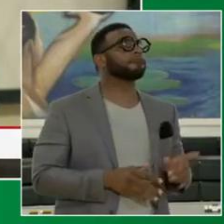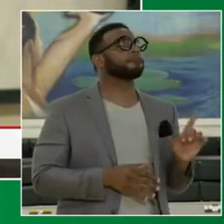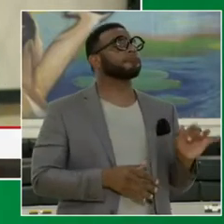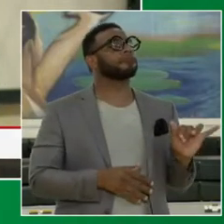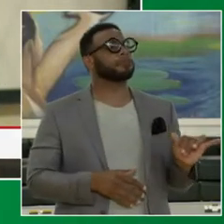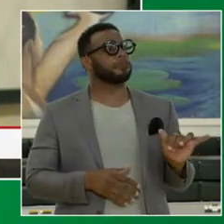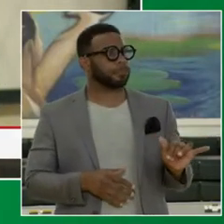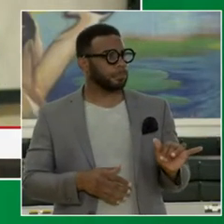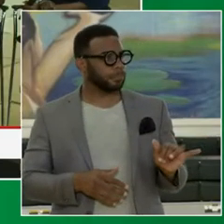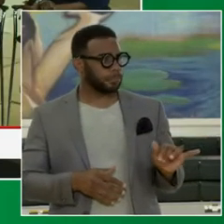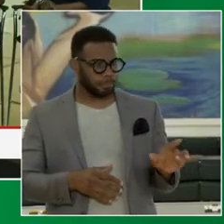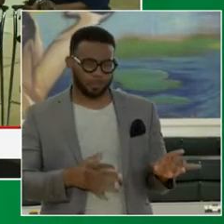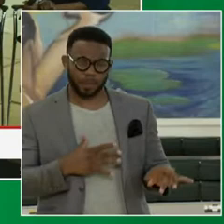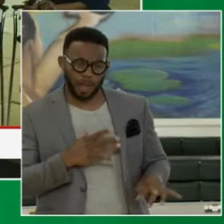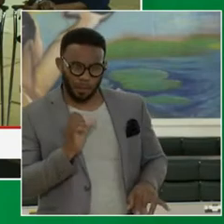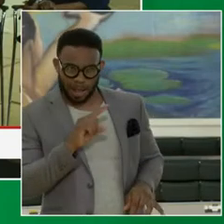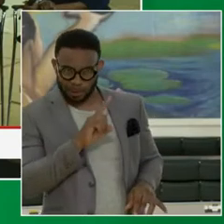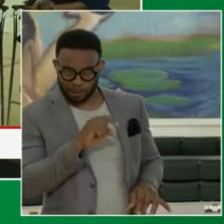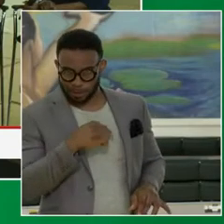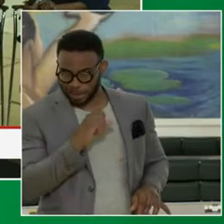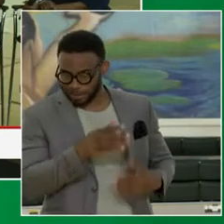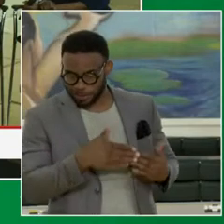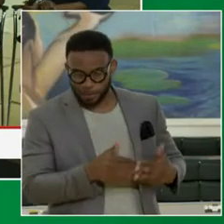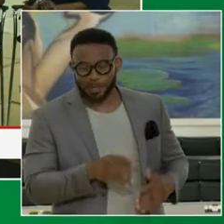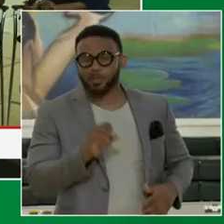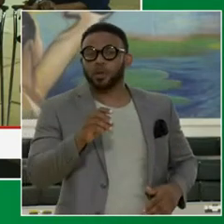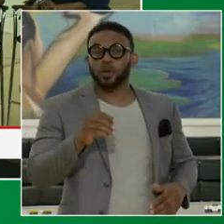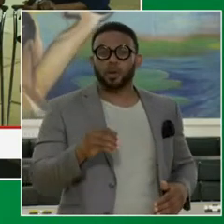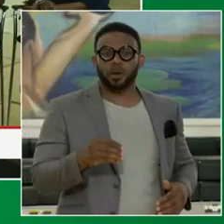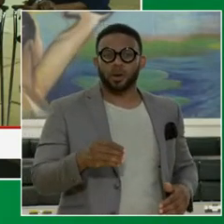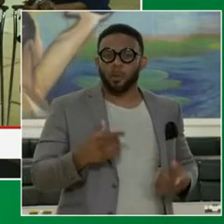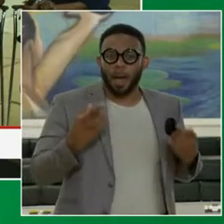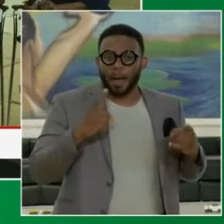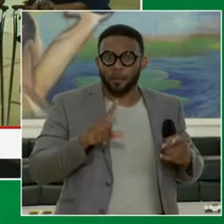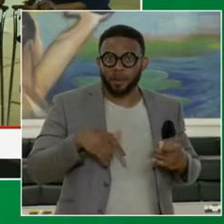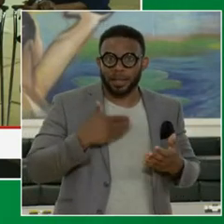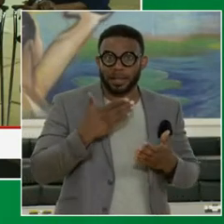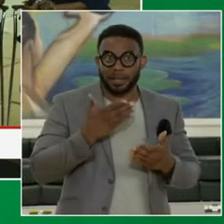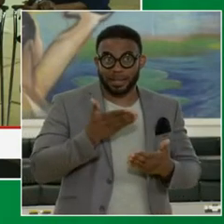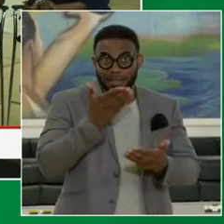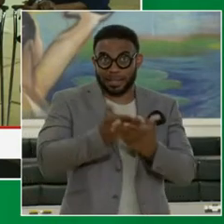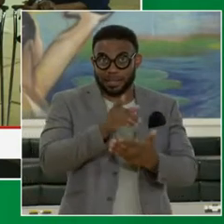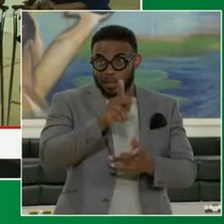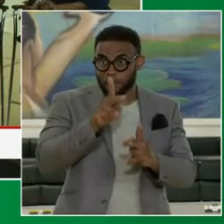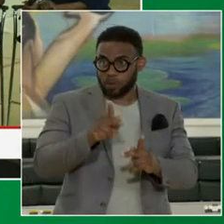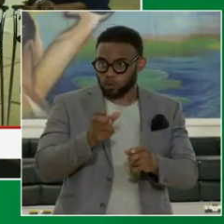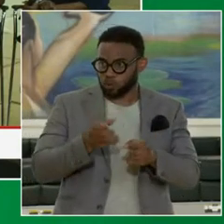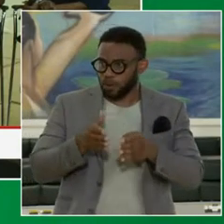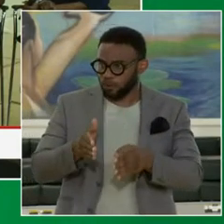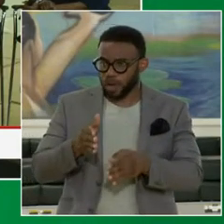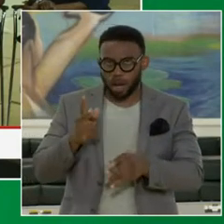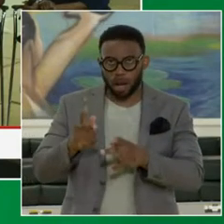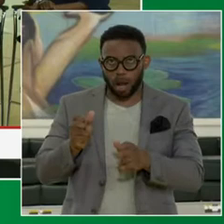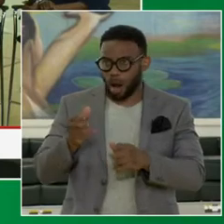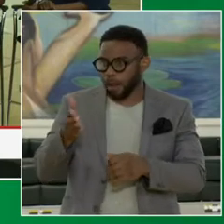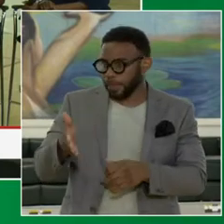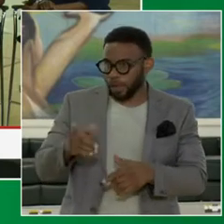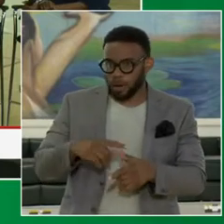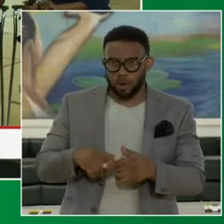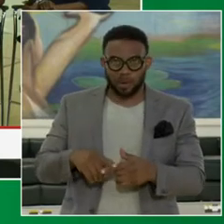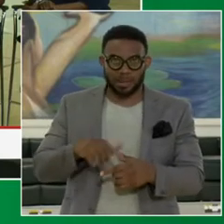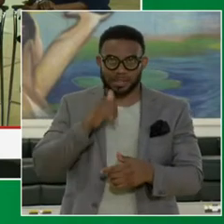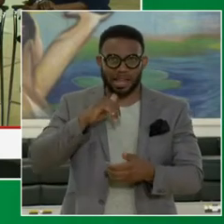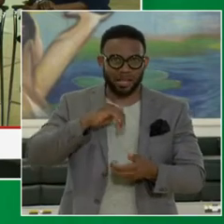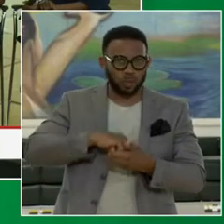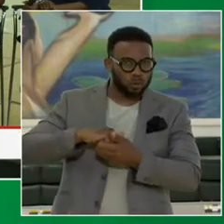And I don't know the answer to this question, but I'll ask anyway. So what happens, though, when they get to that person's driveway and the car's there? It's not